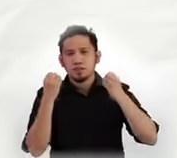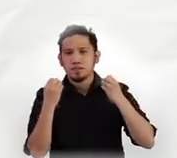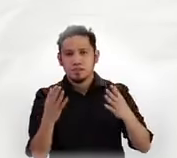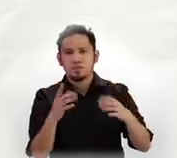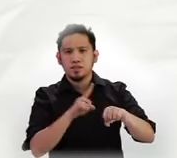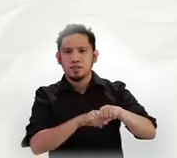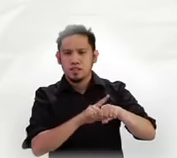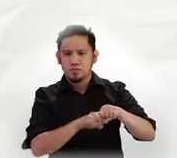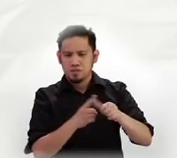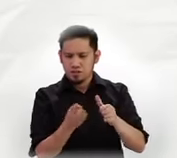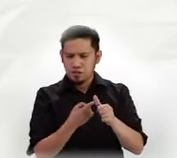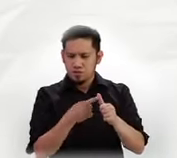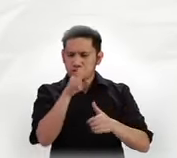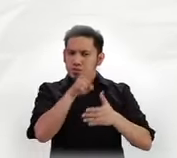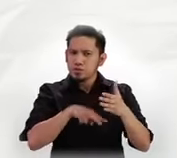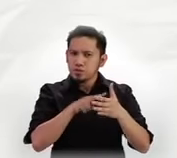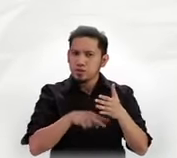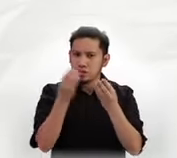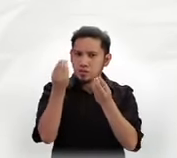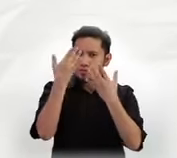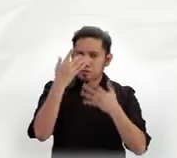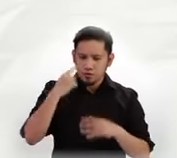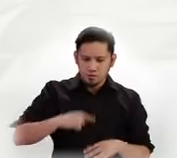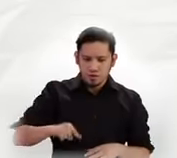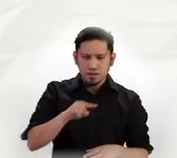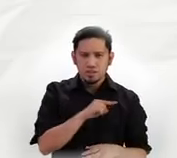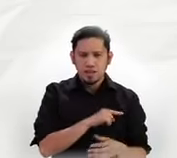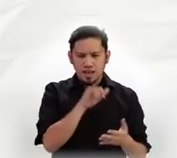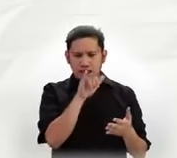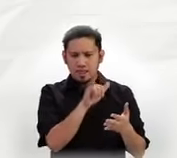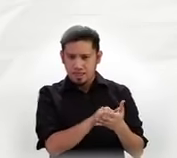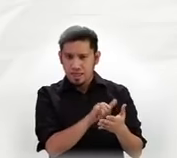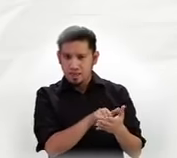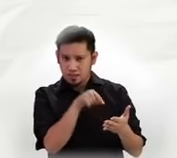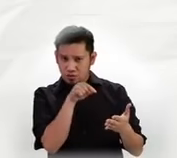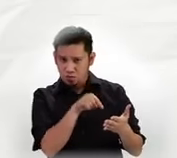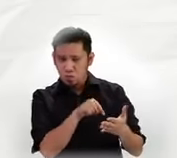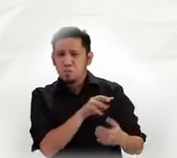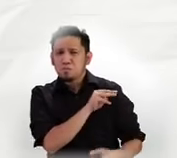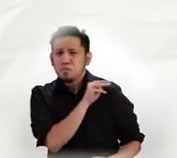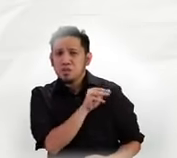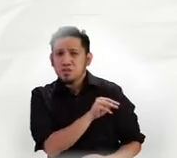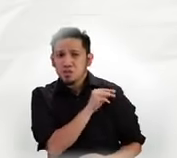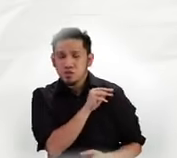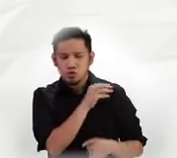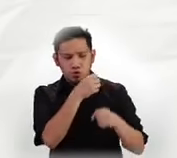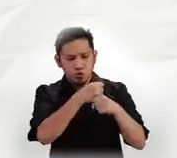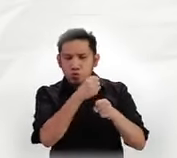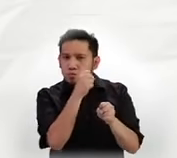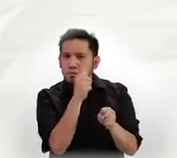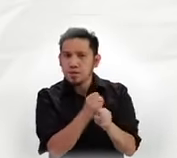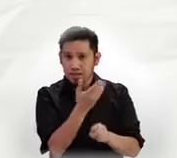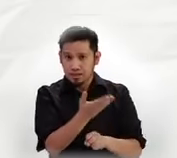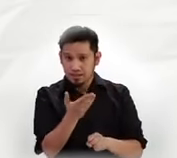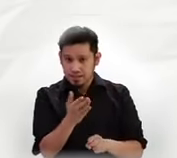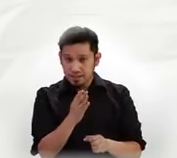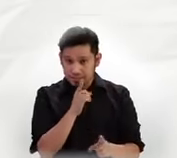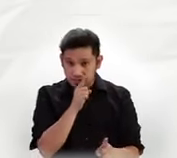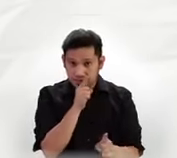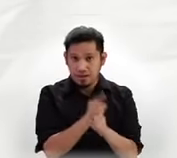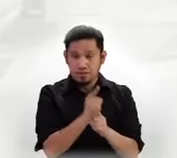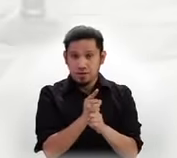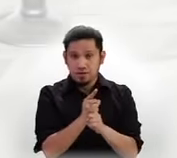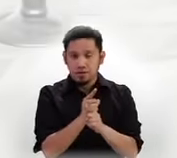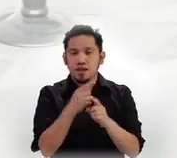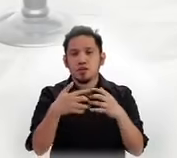times in the first reading, we are told that this mission is to set things right